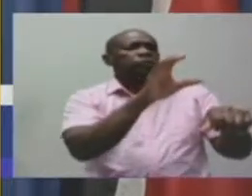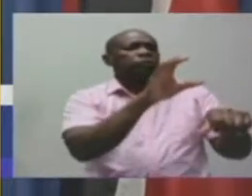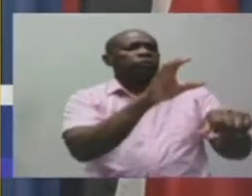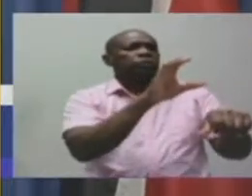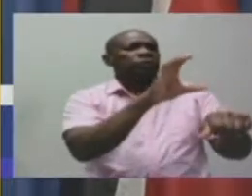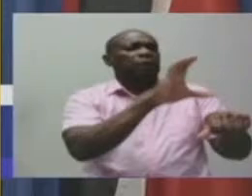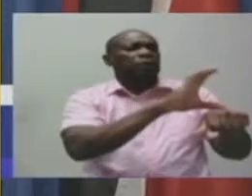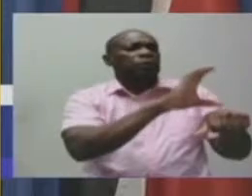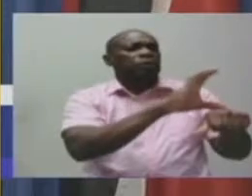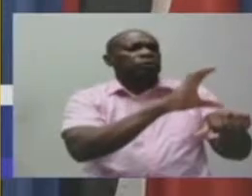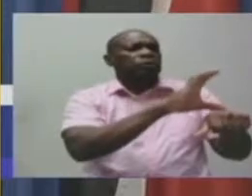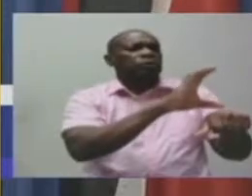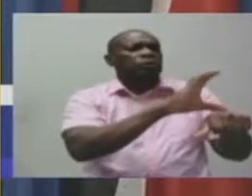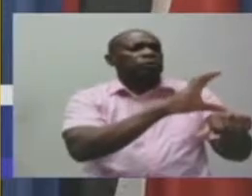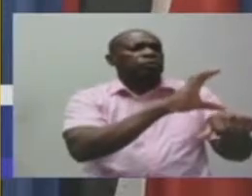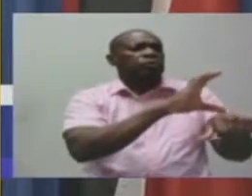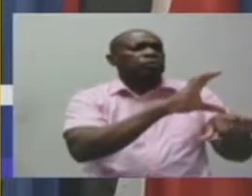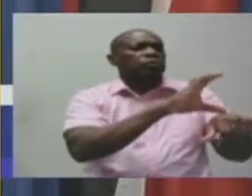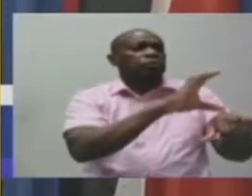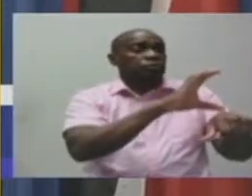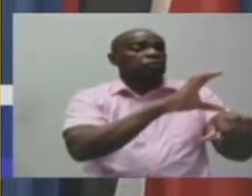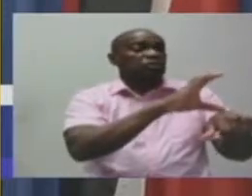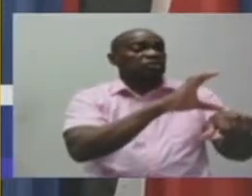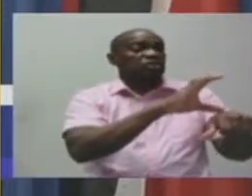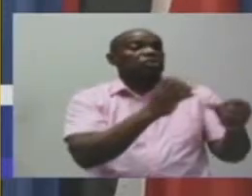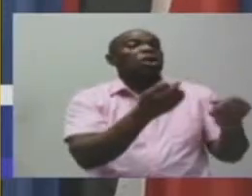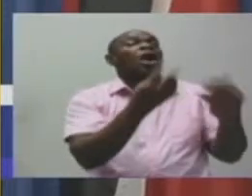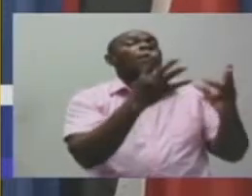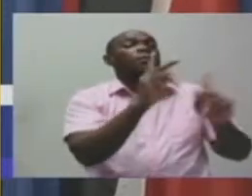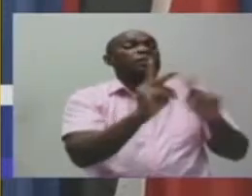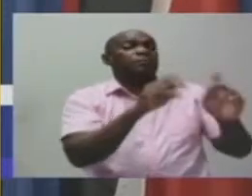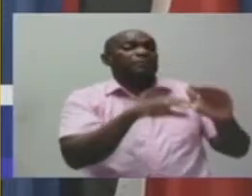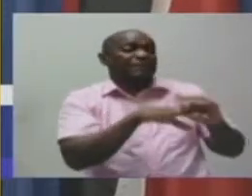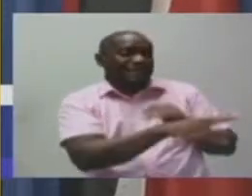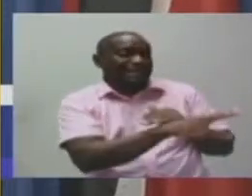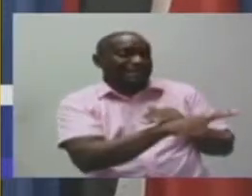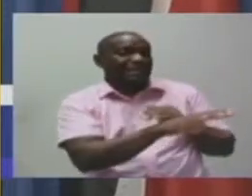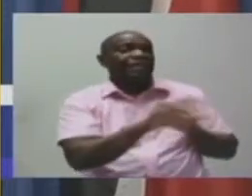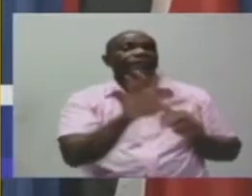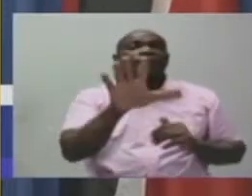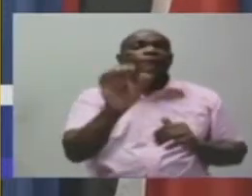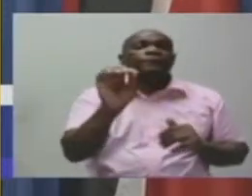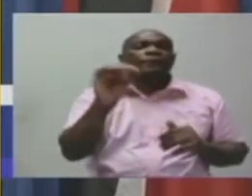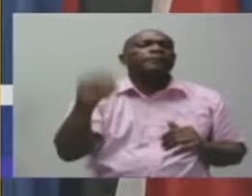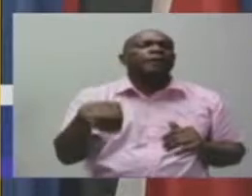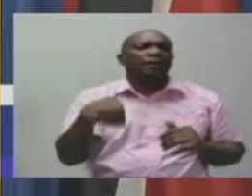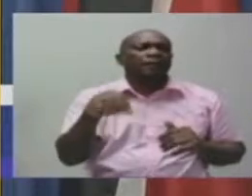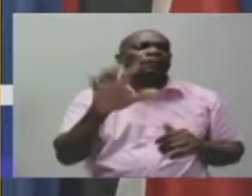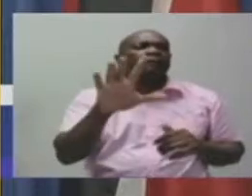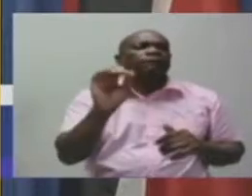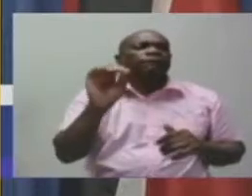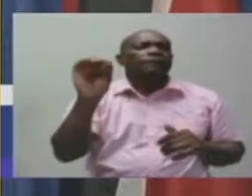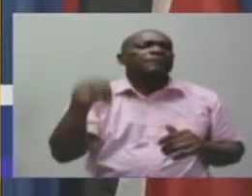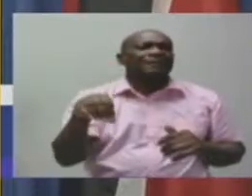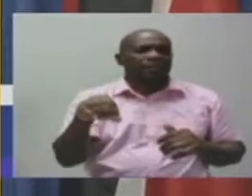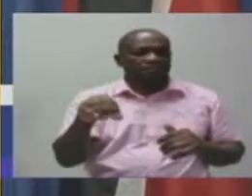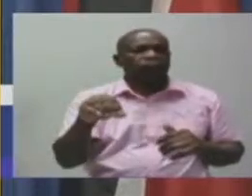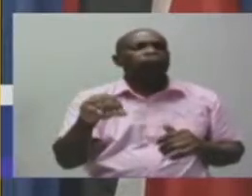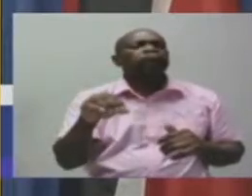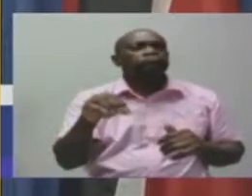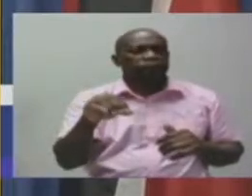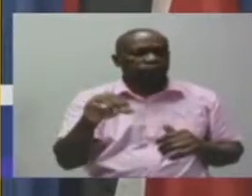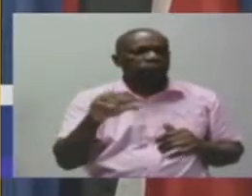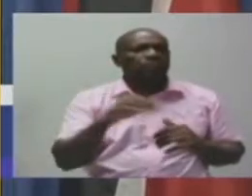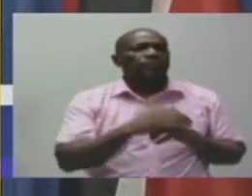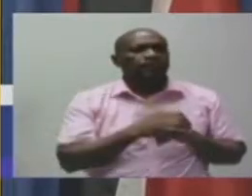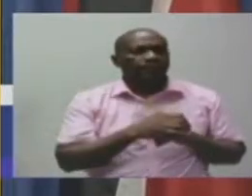internal gatherings to 50% for religious activities, which will remain